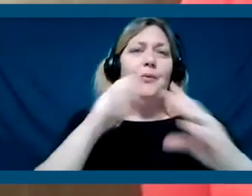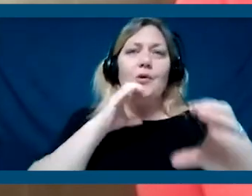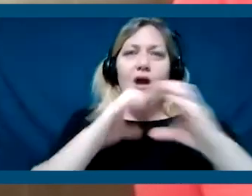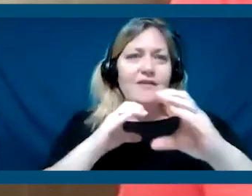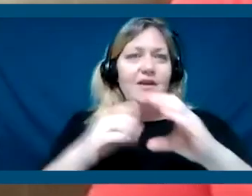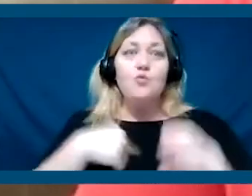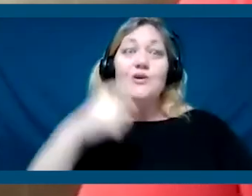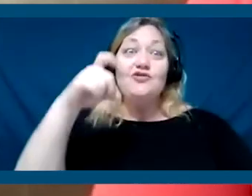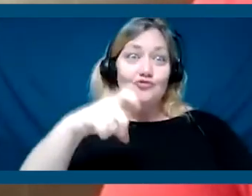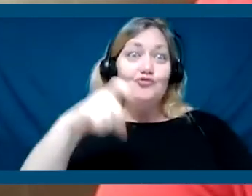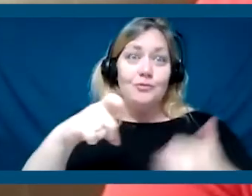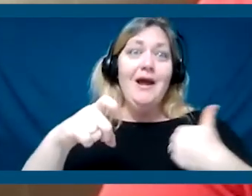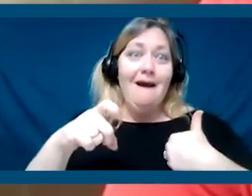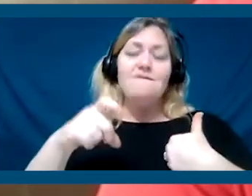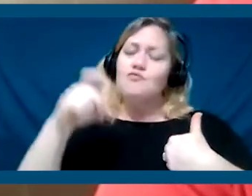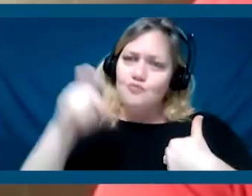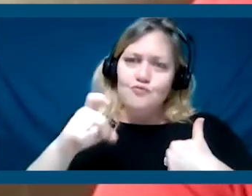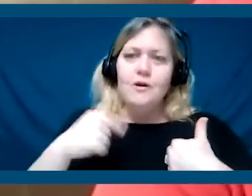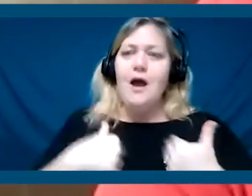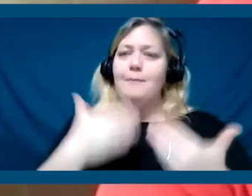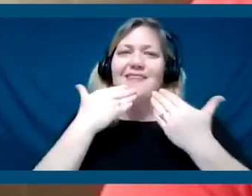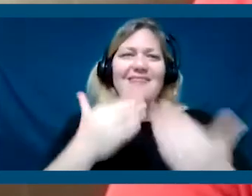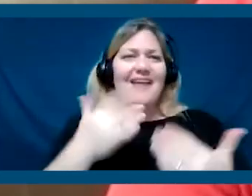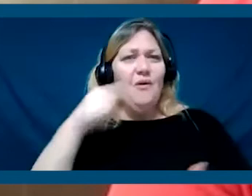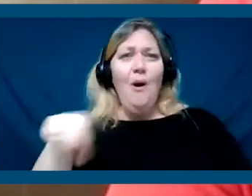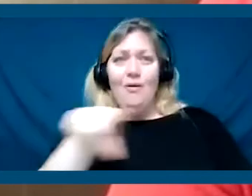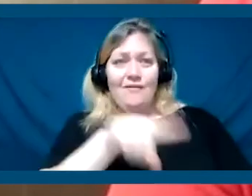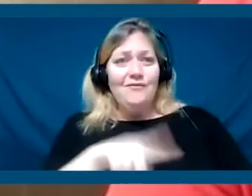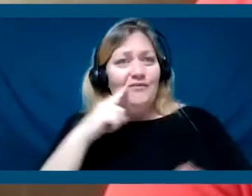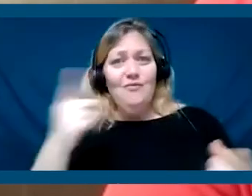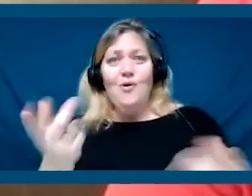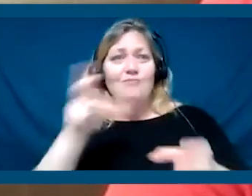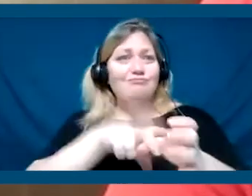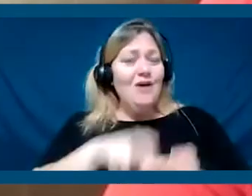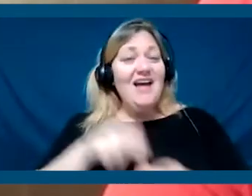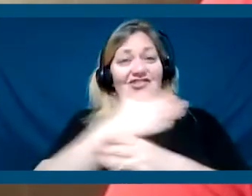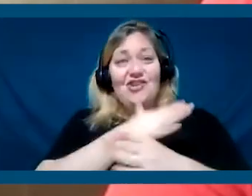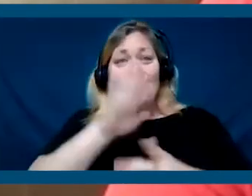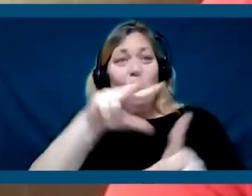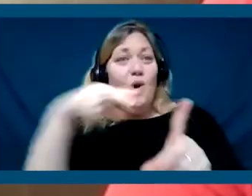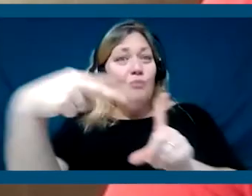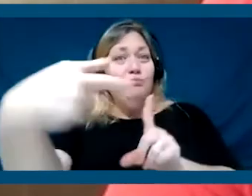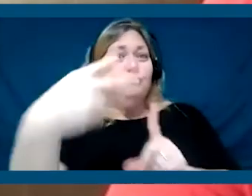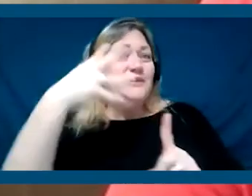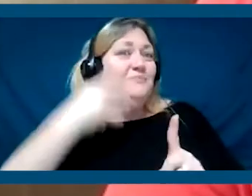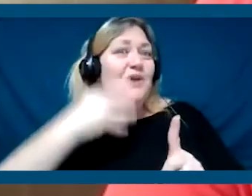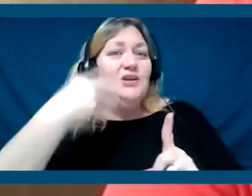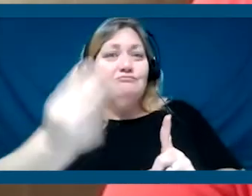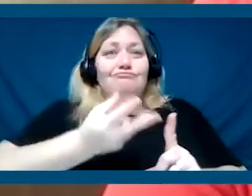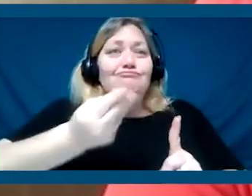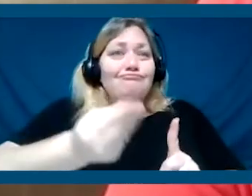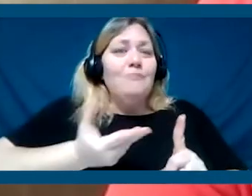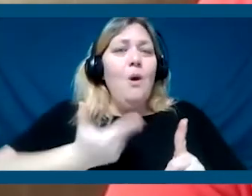conversations that we should have. And I am so thankful to all of you for coming on and sharing your experience and